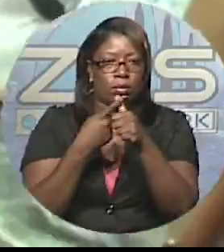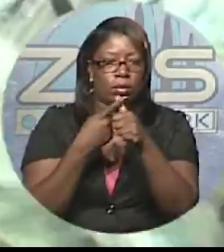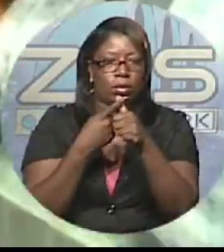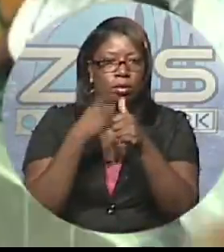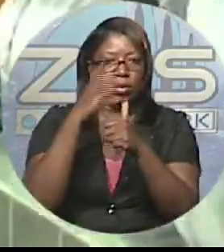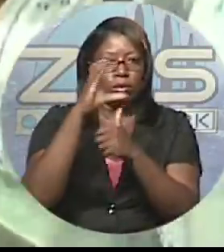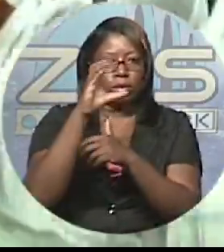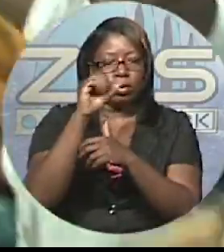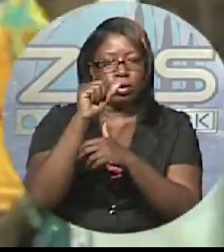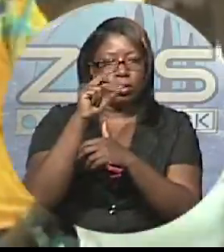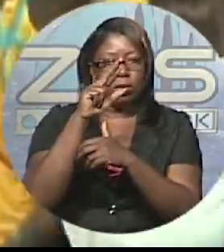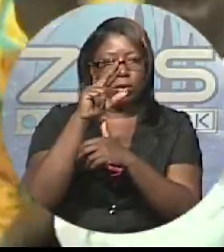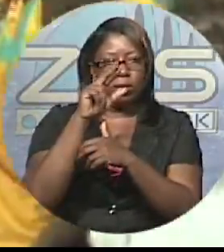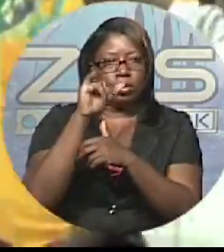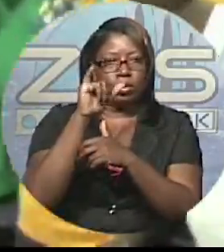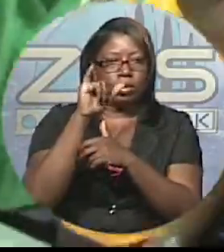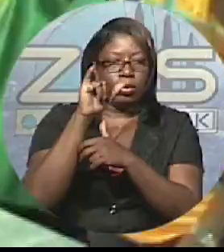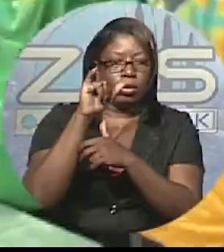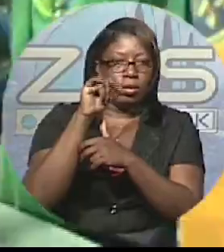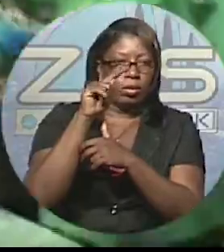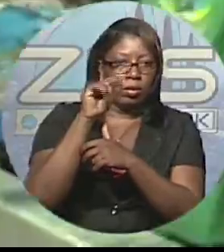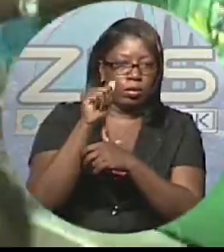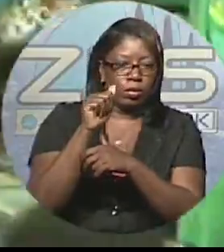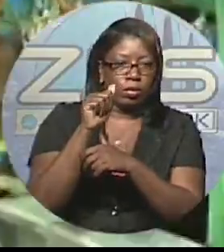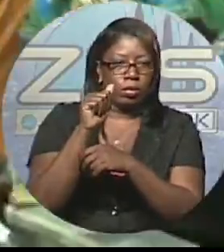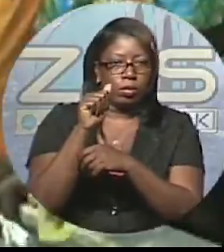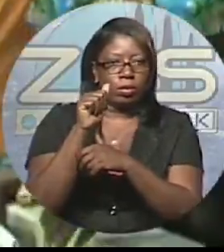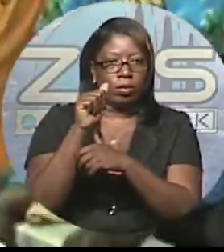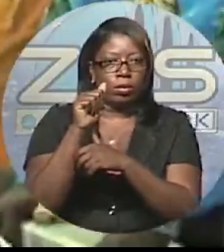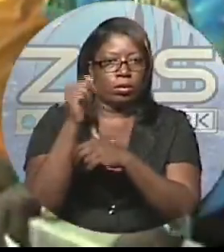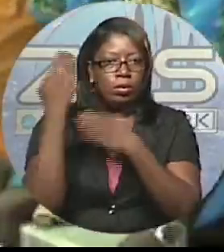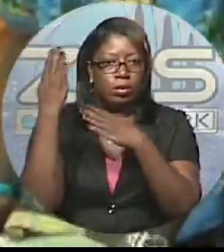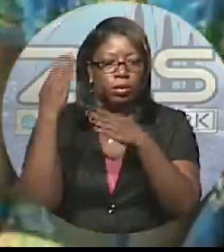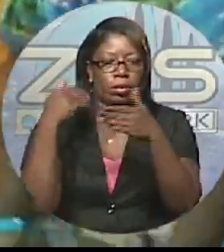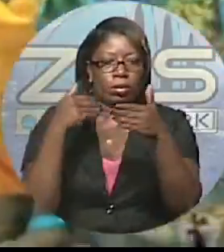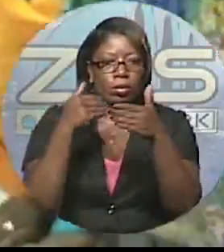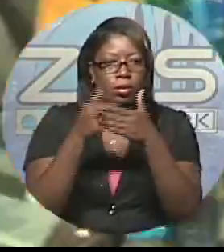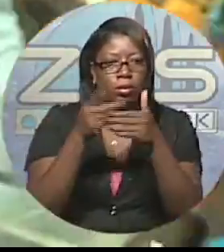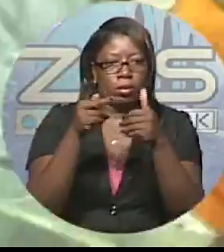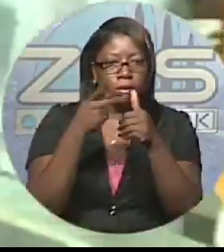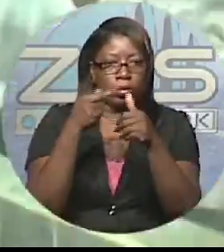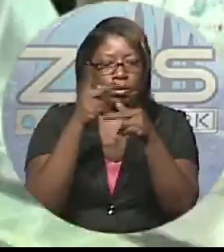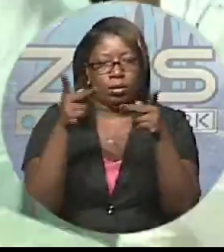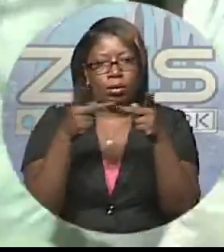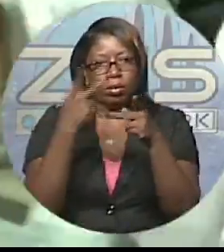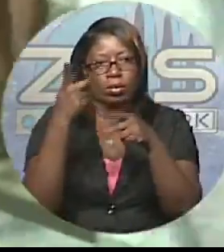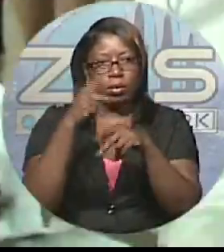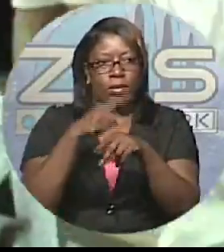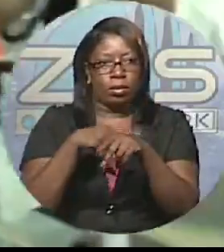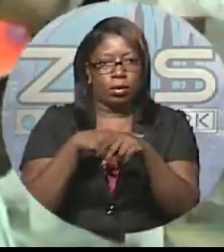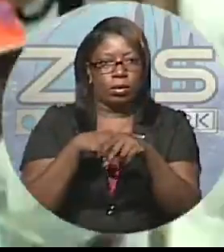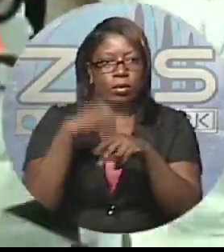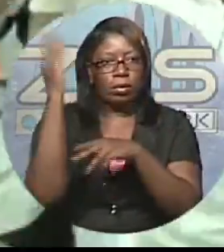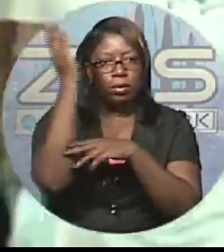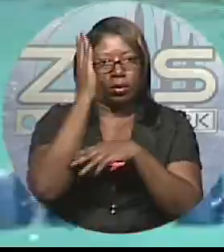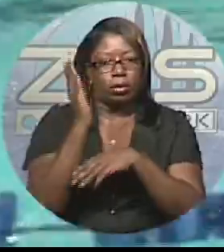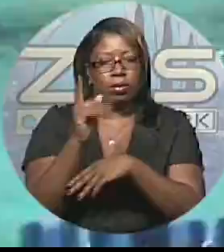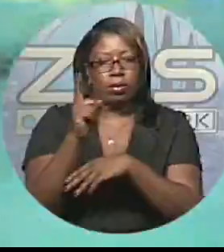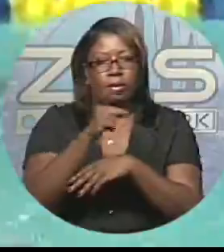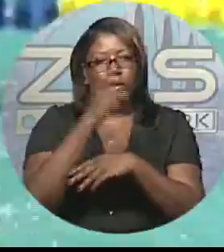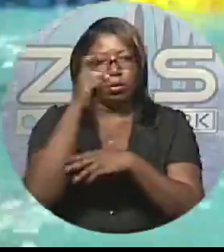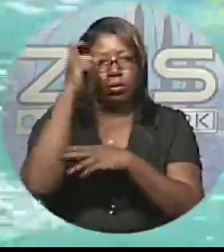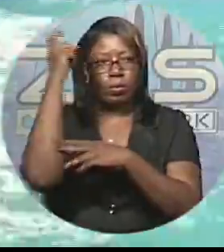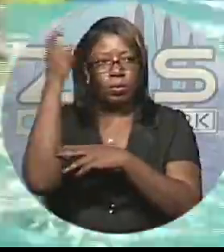Swimming Championships. The Bahamas has come close, winning second place three times, but never winning the